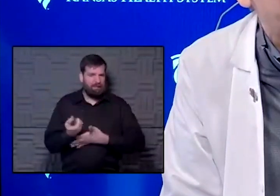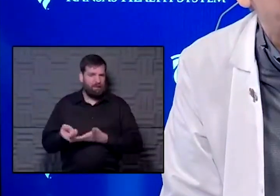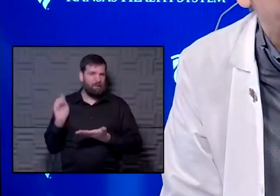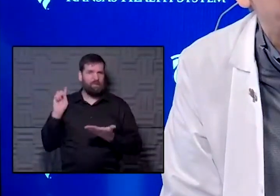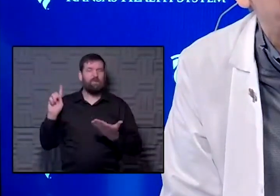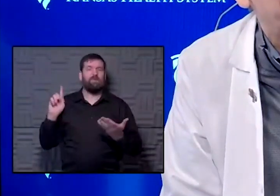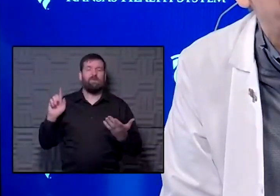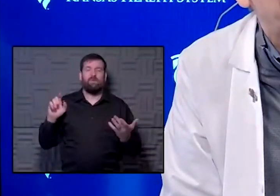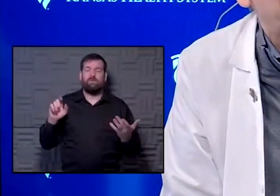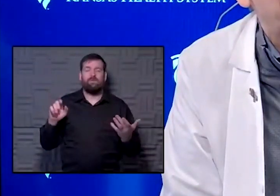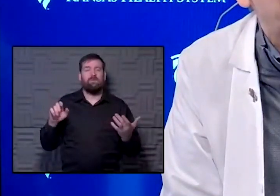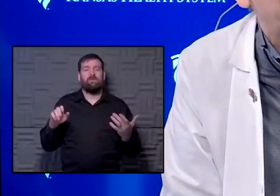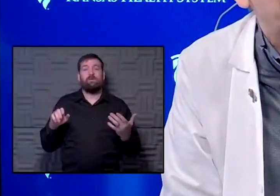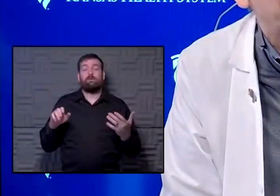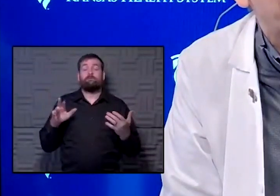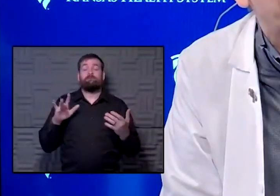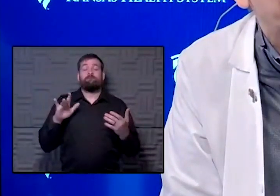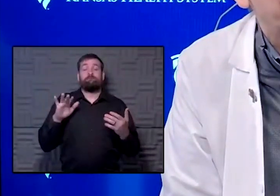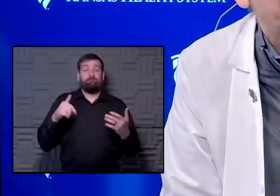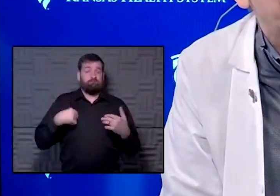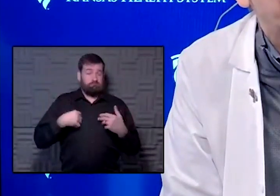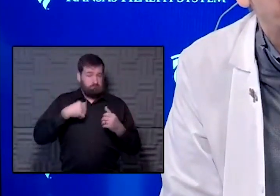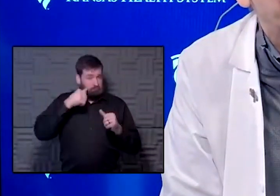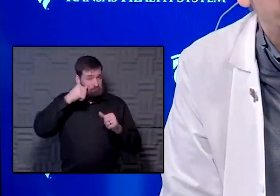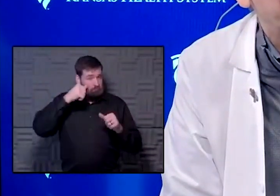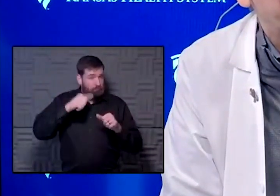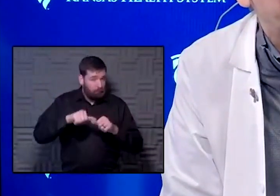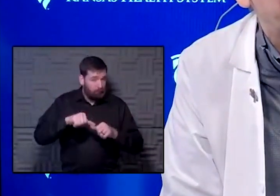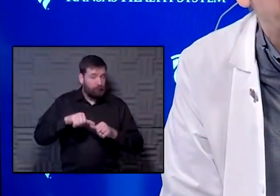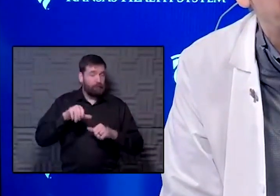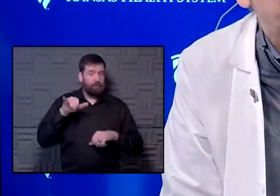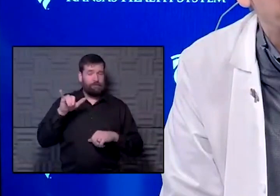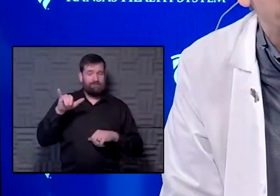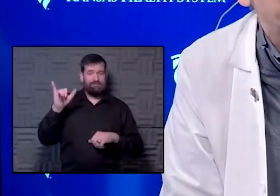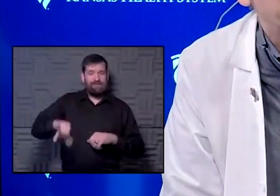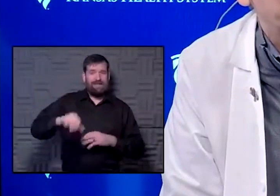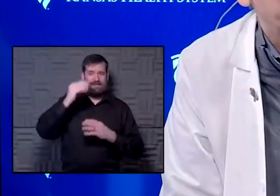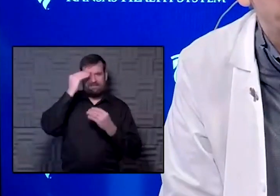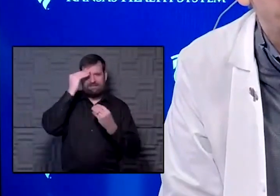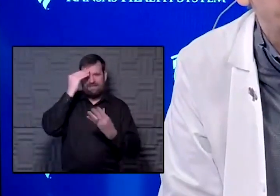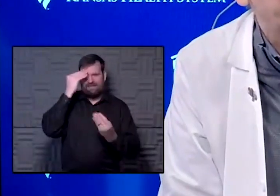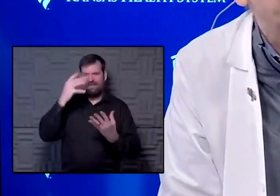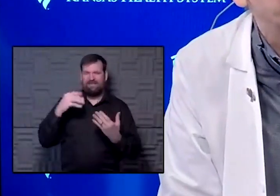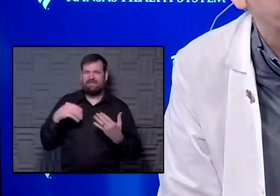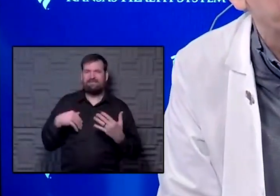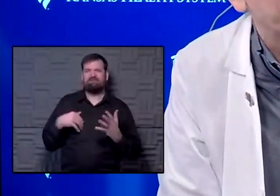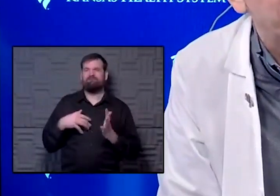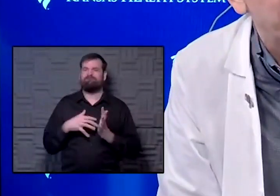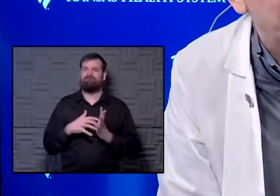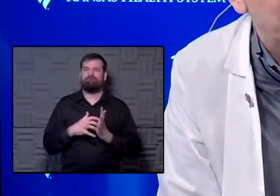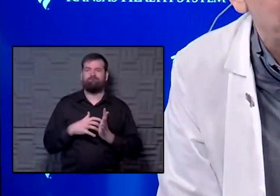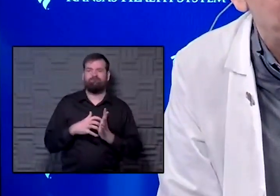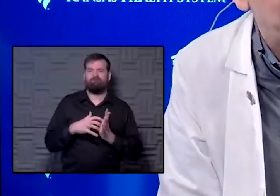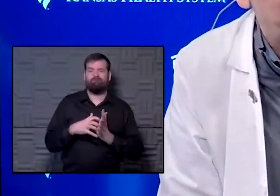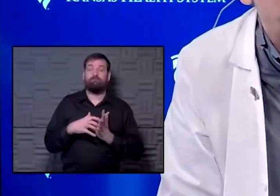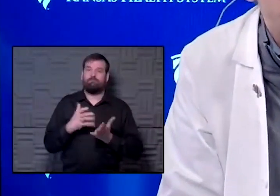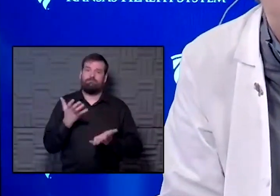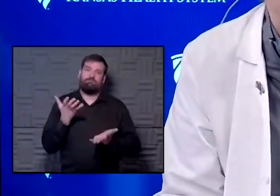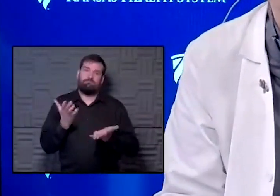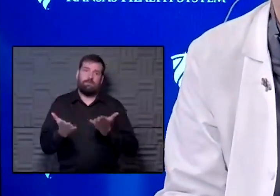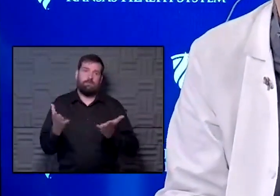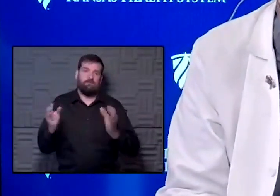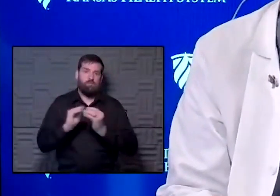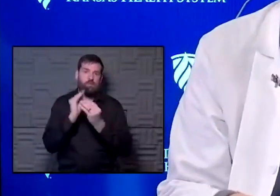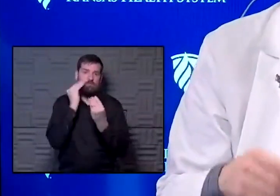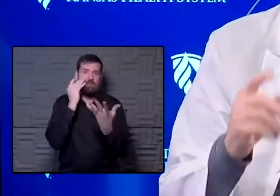And what I recall is that data was a little questionable. It may have begged for more information to be found, and it